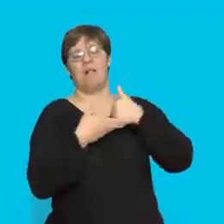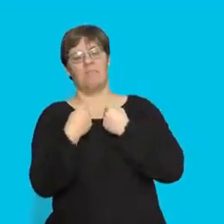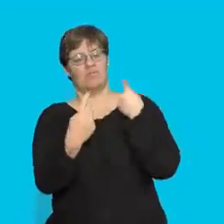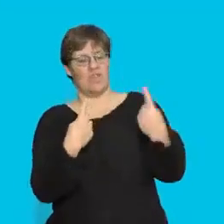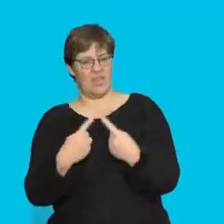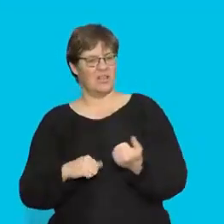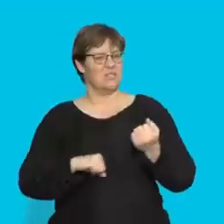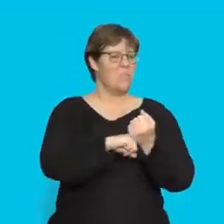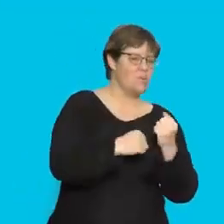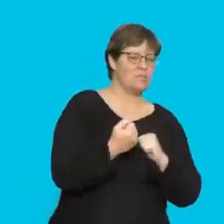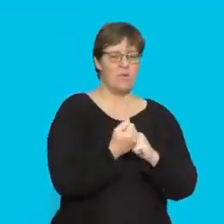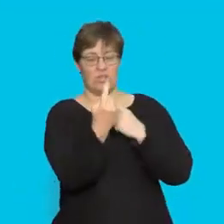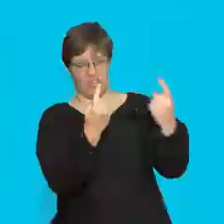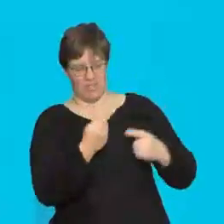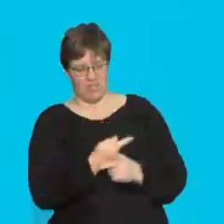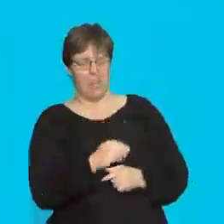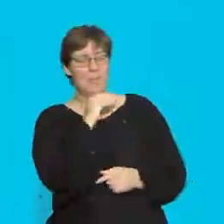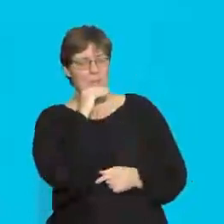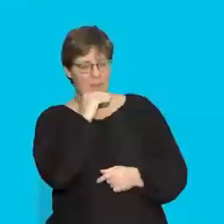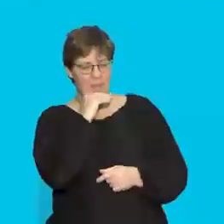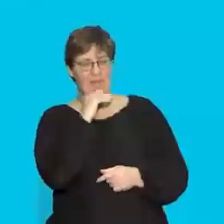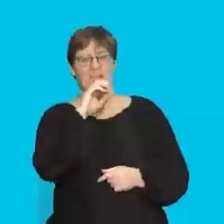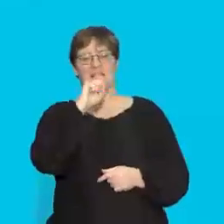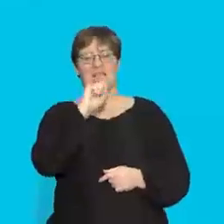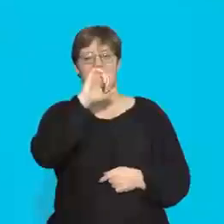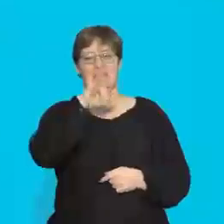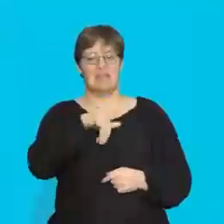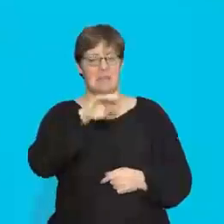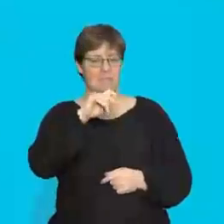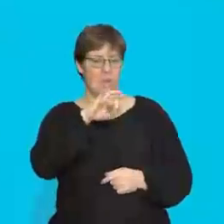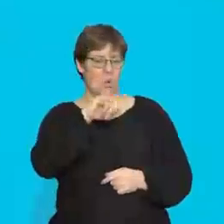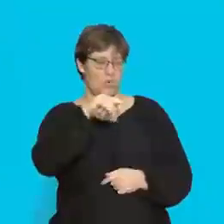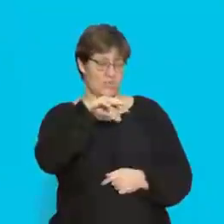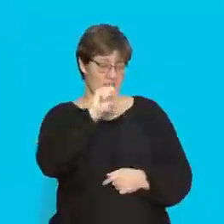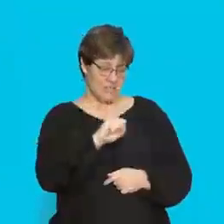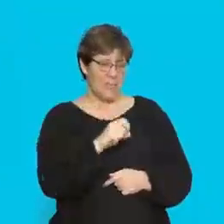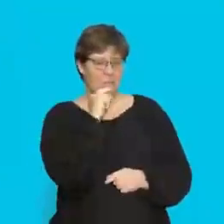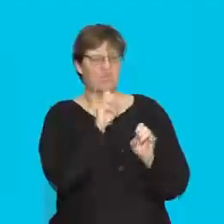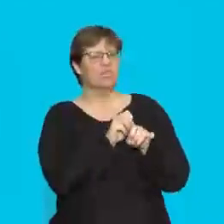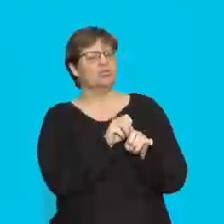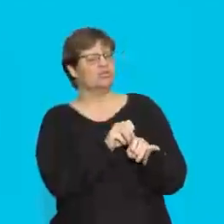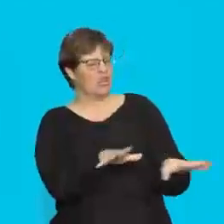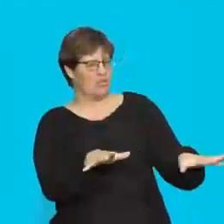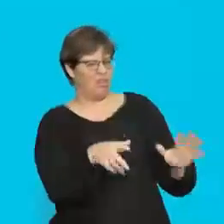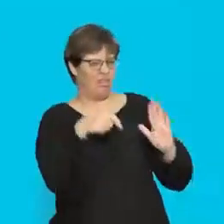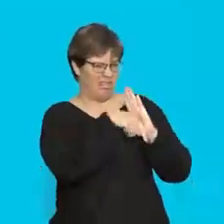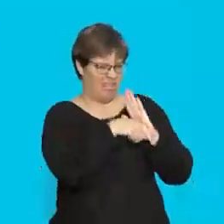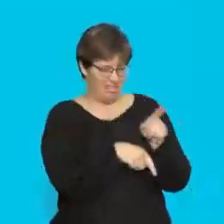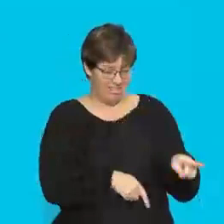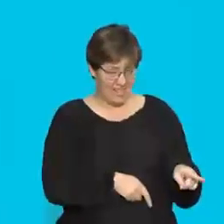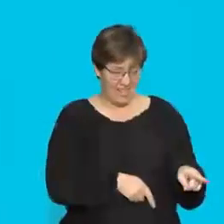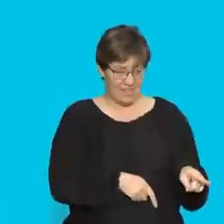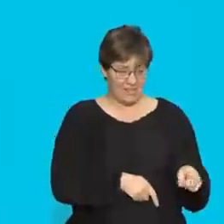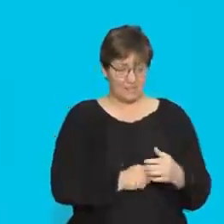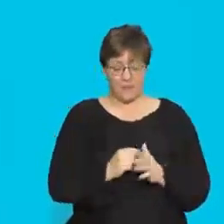is helpful to each other. Now that's what we mean about symbiosis in a very general situation